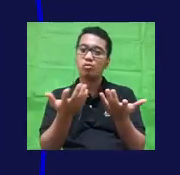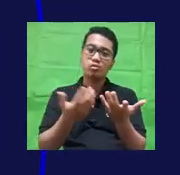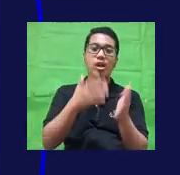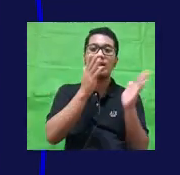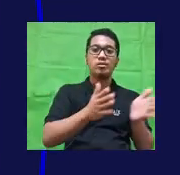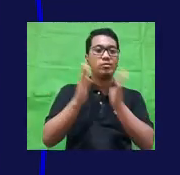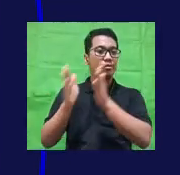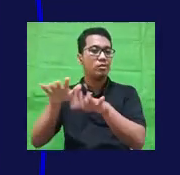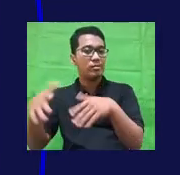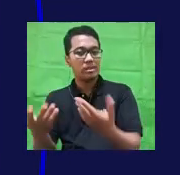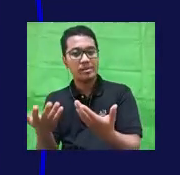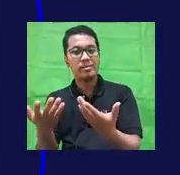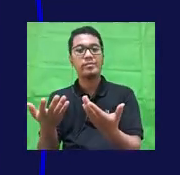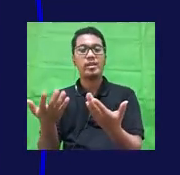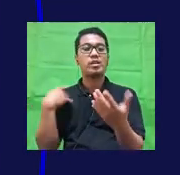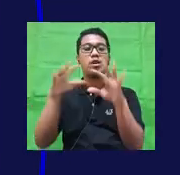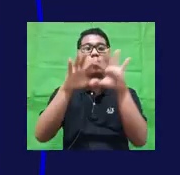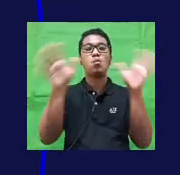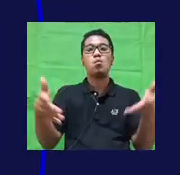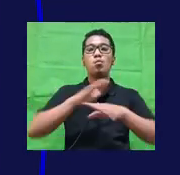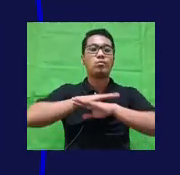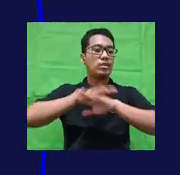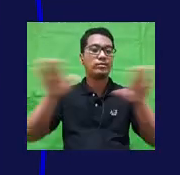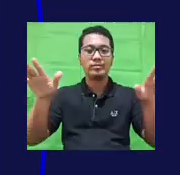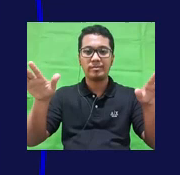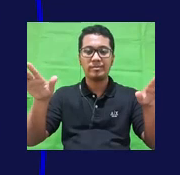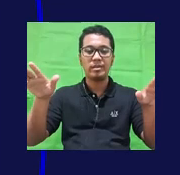wider sense for the human existence and beyond